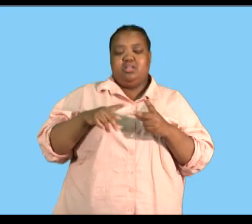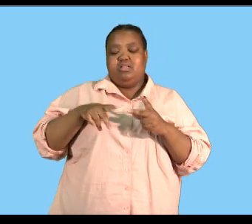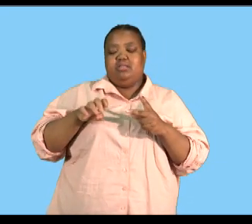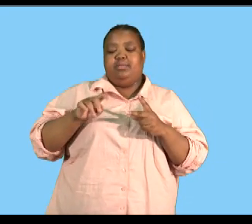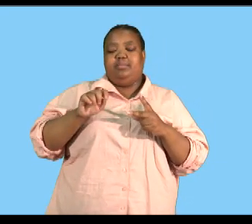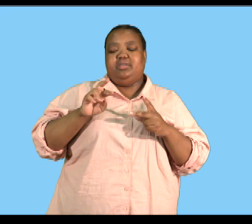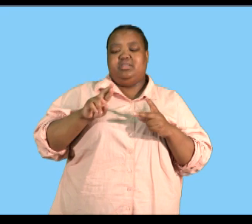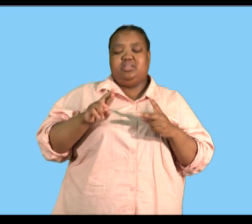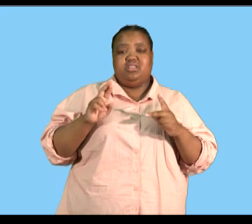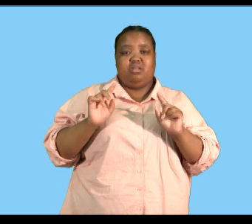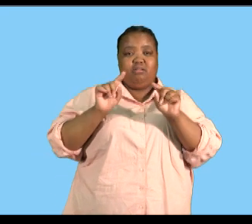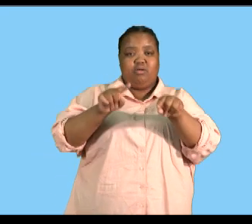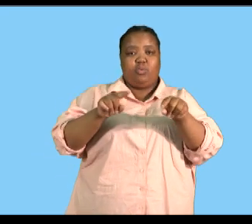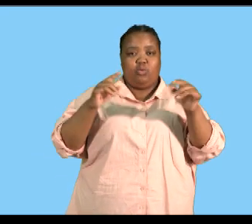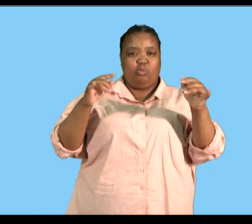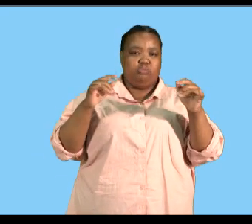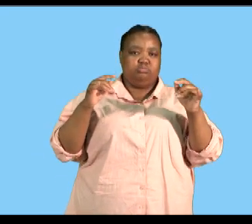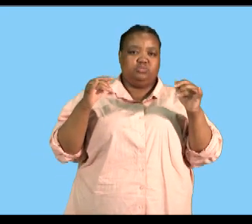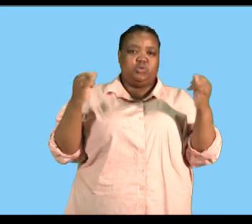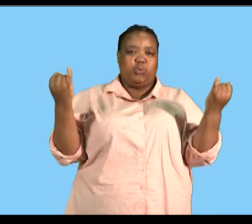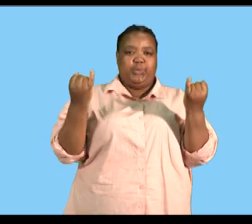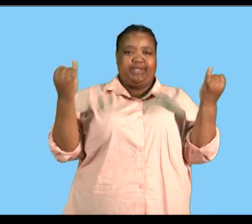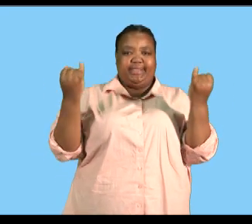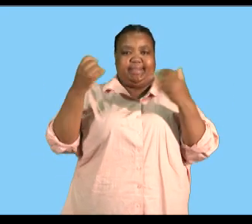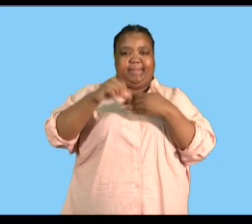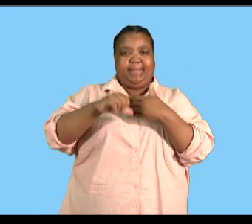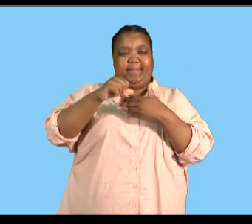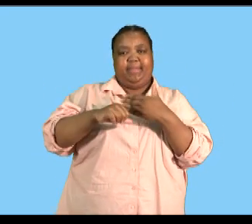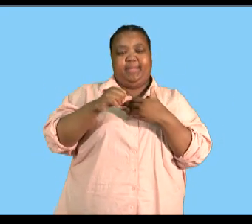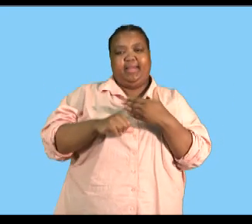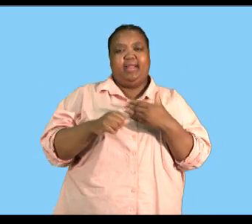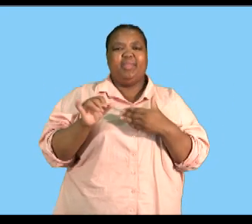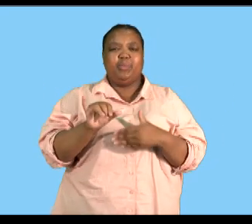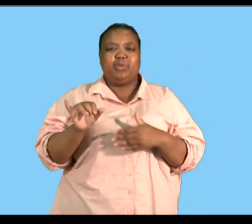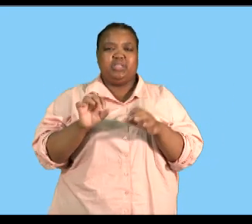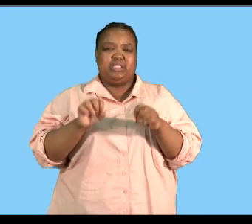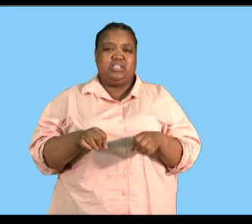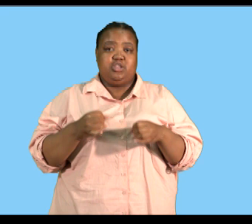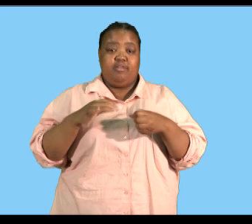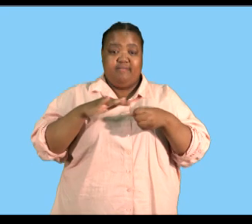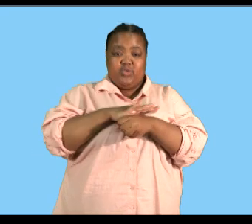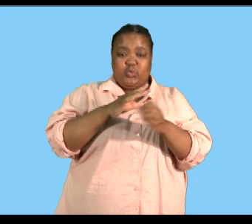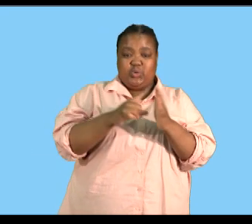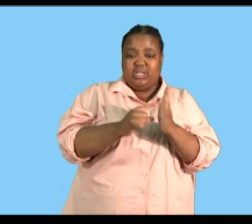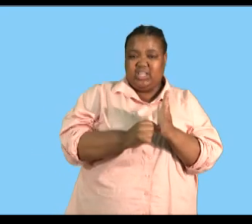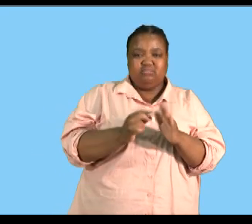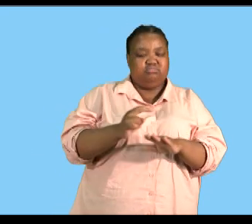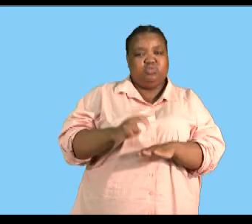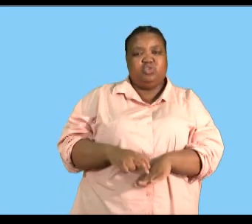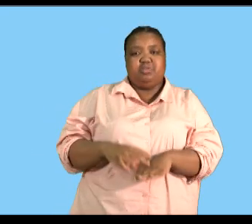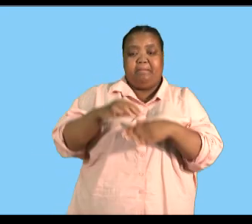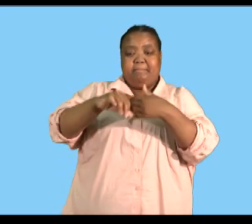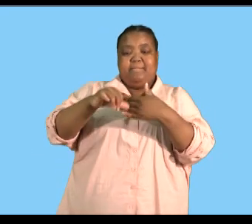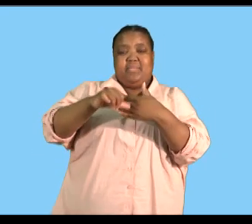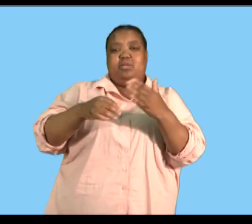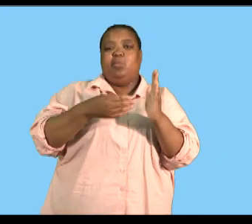it simply means we don't write the full date, but we simply giving the month. So the date that